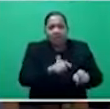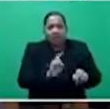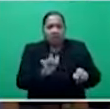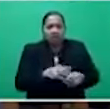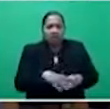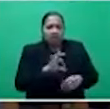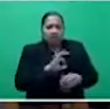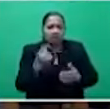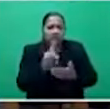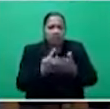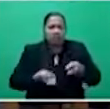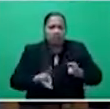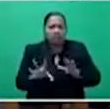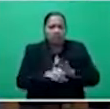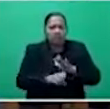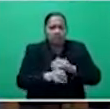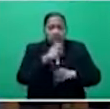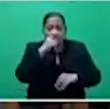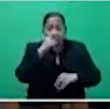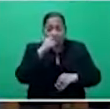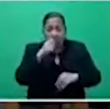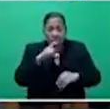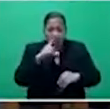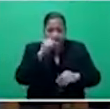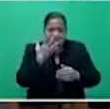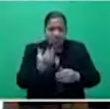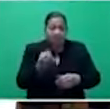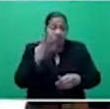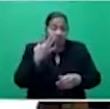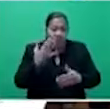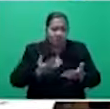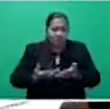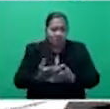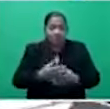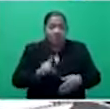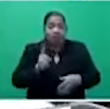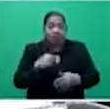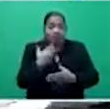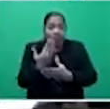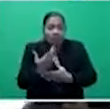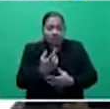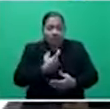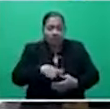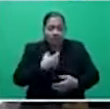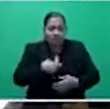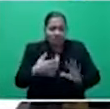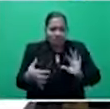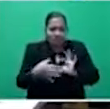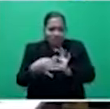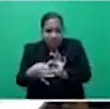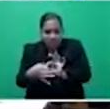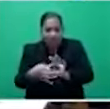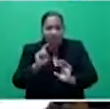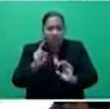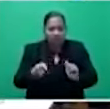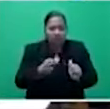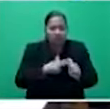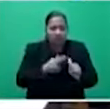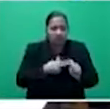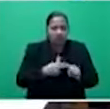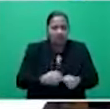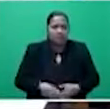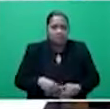form of corruption that people can experience when interacting with public services. Relying on personal connections is a form of favoritism that can introduce systemic